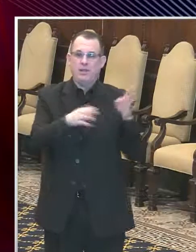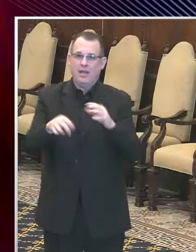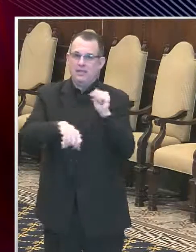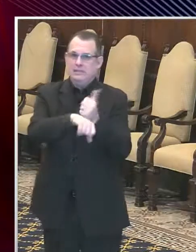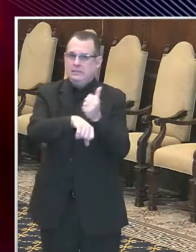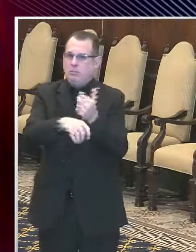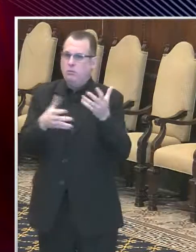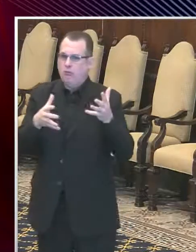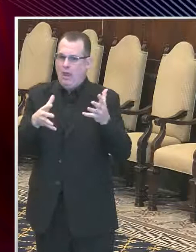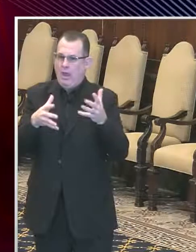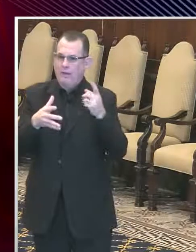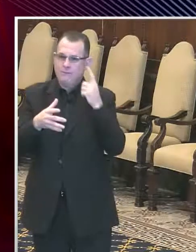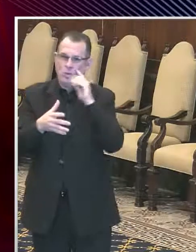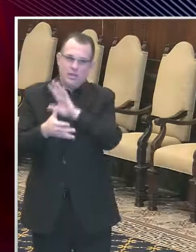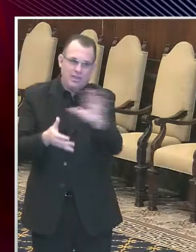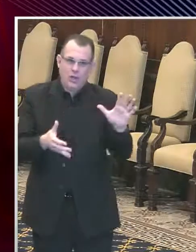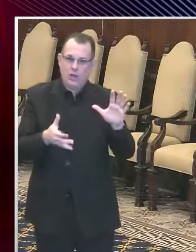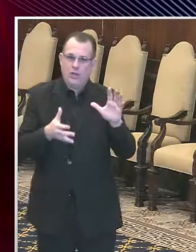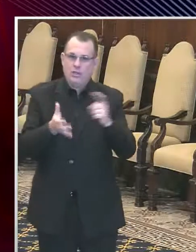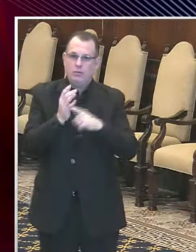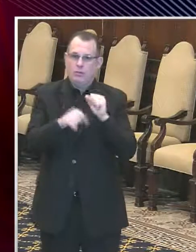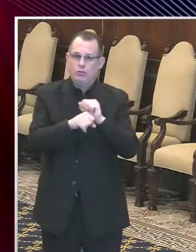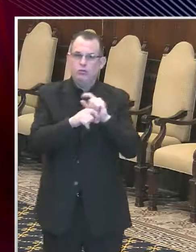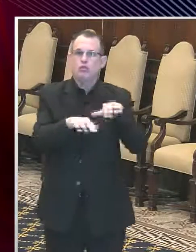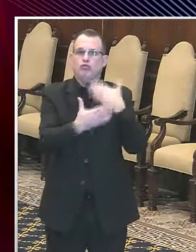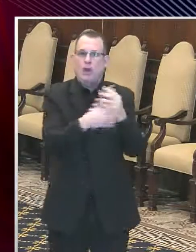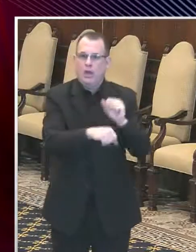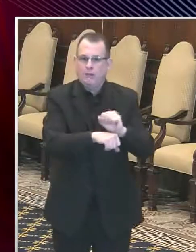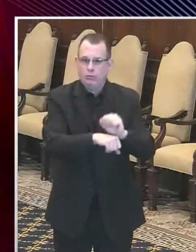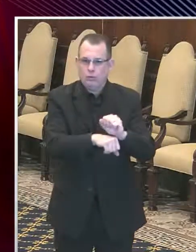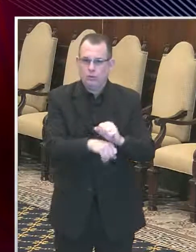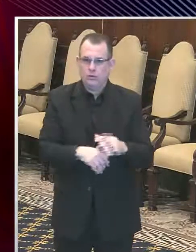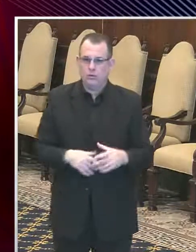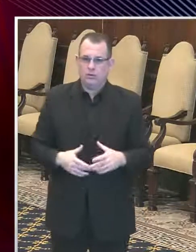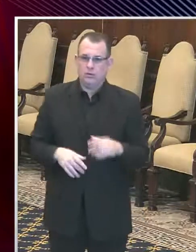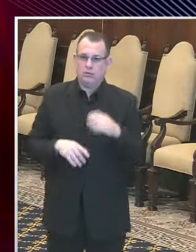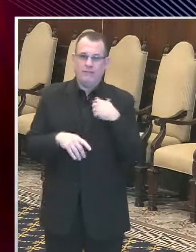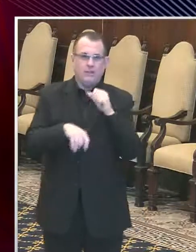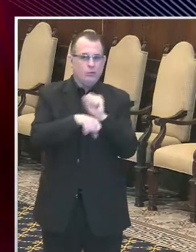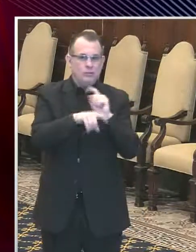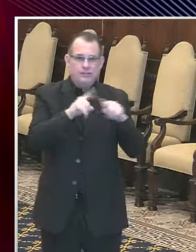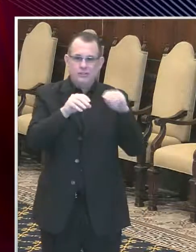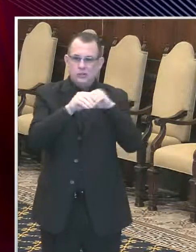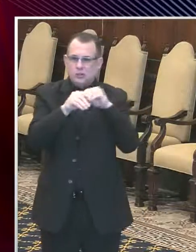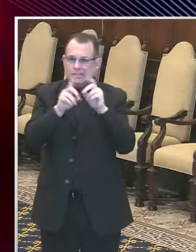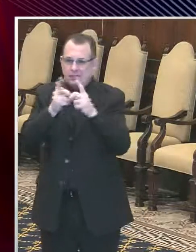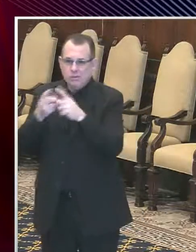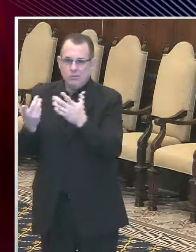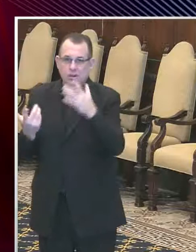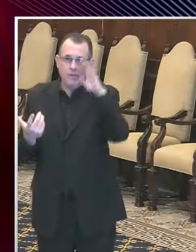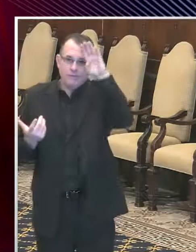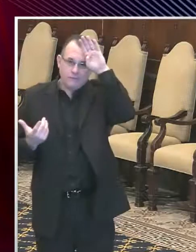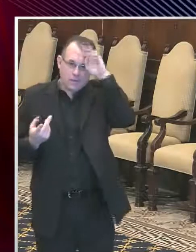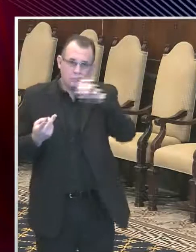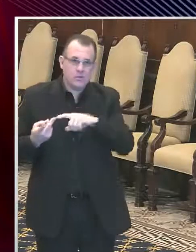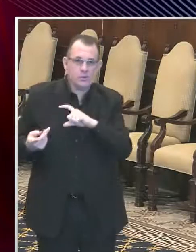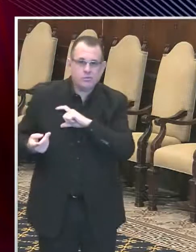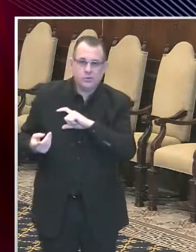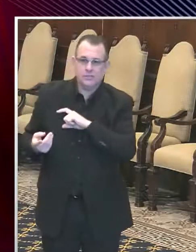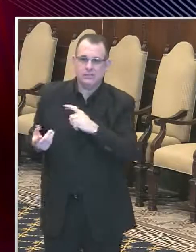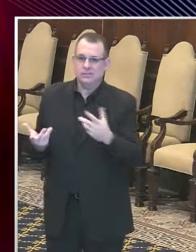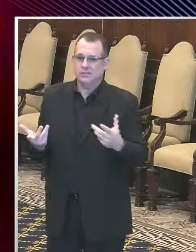can get to work. And we're working with our internal departments, the fire department, police department, as well as our other essential